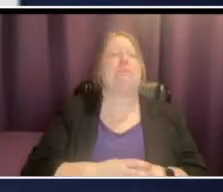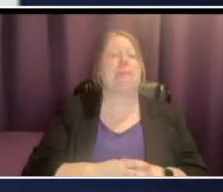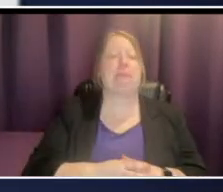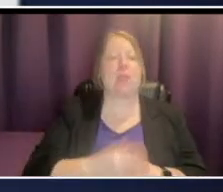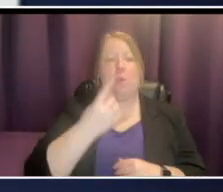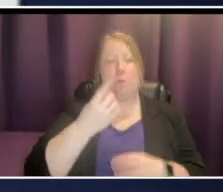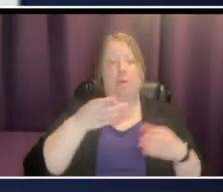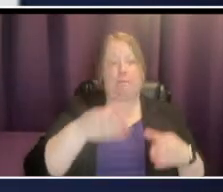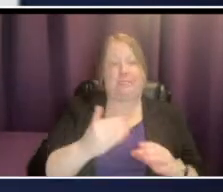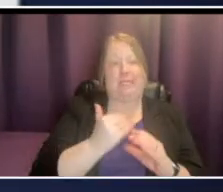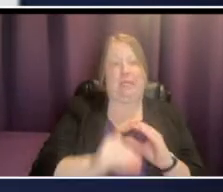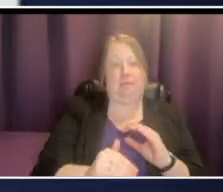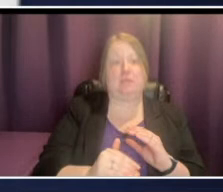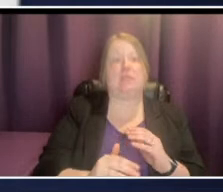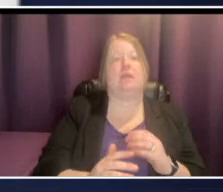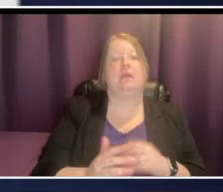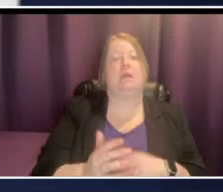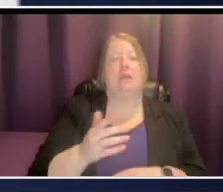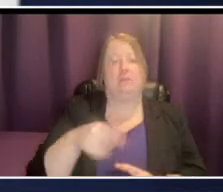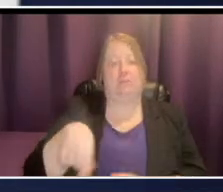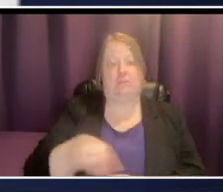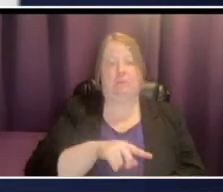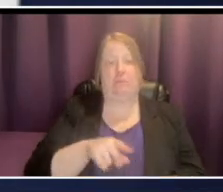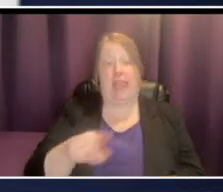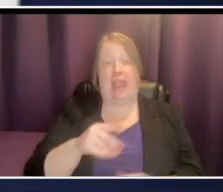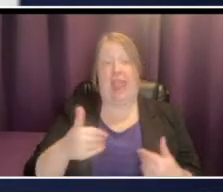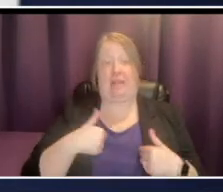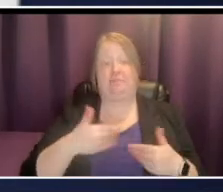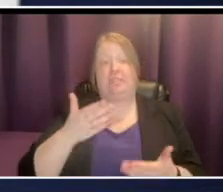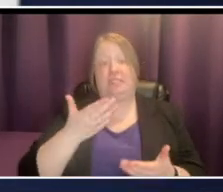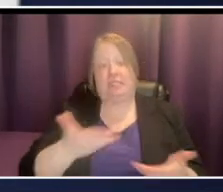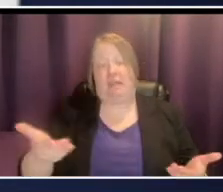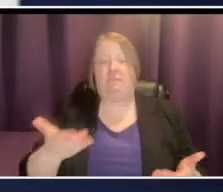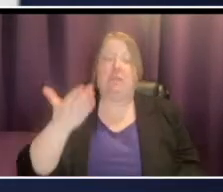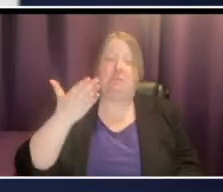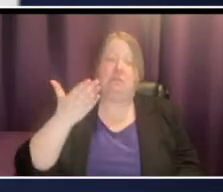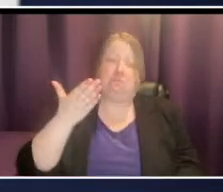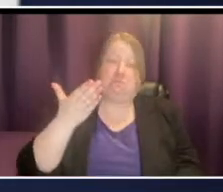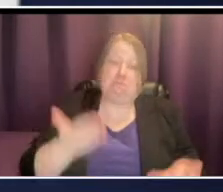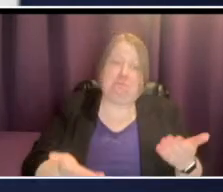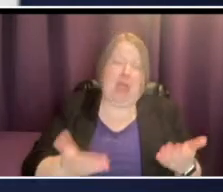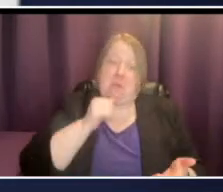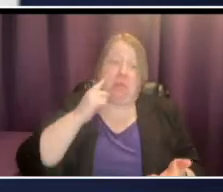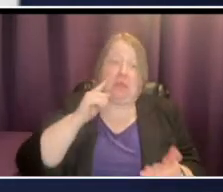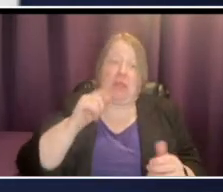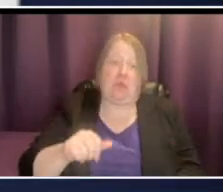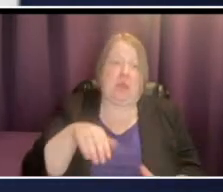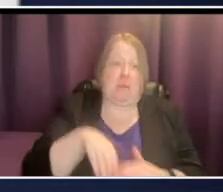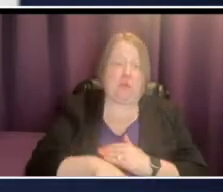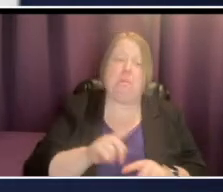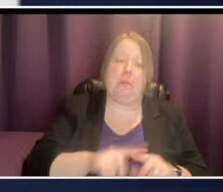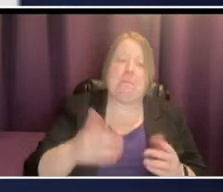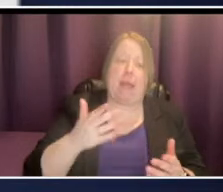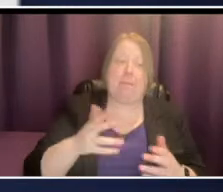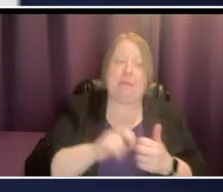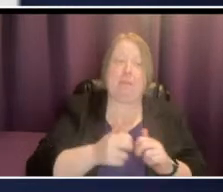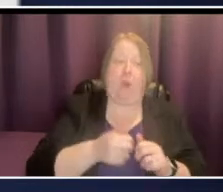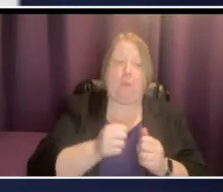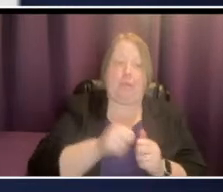through, would probably be an issue with this crowd. Just a thought." By 9:30 that